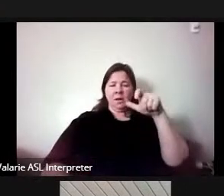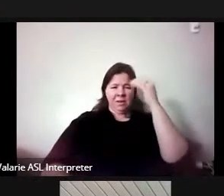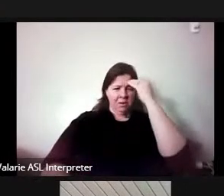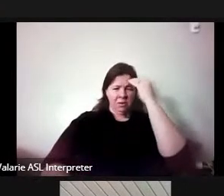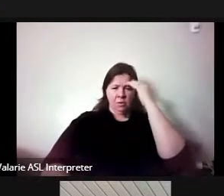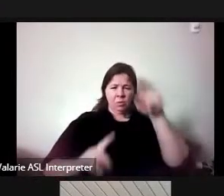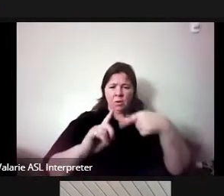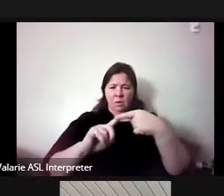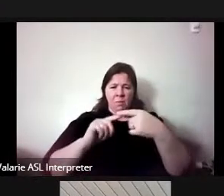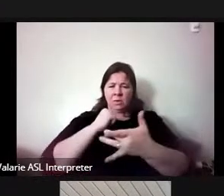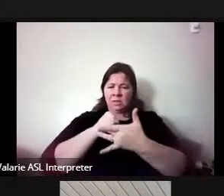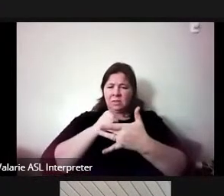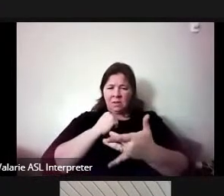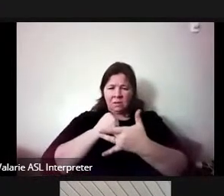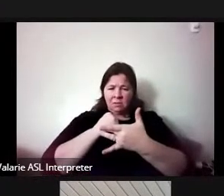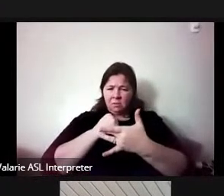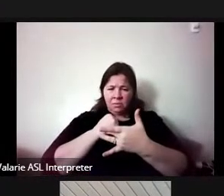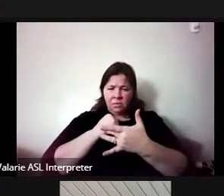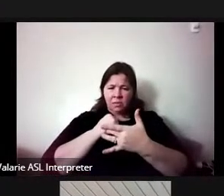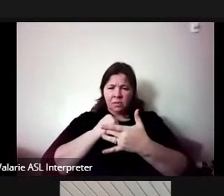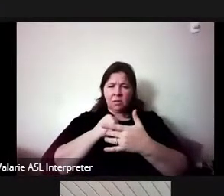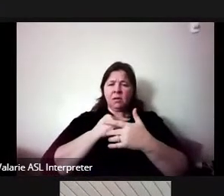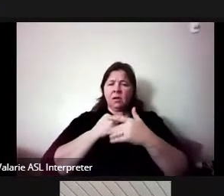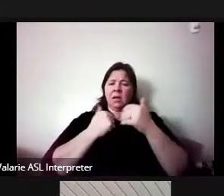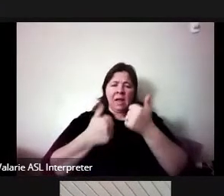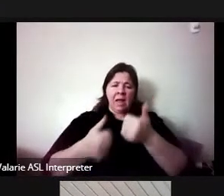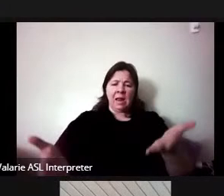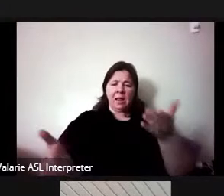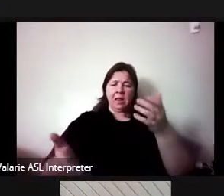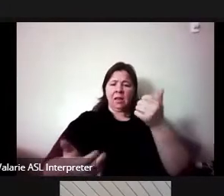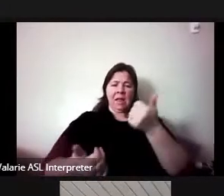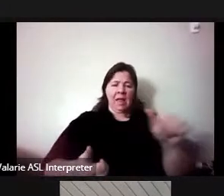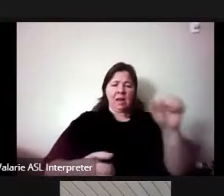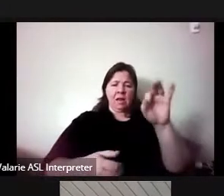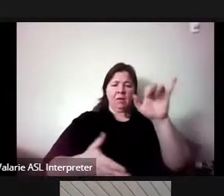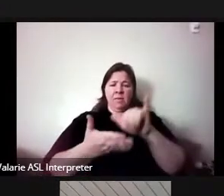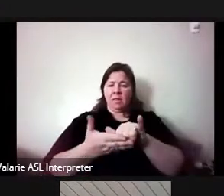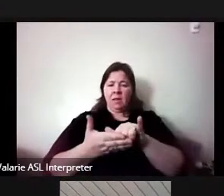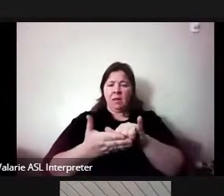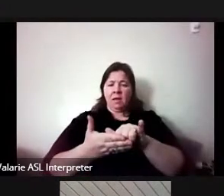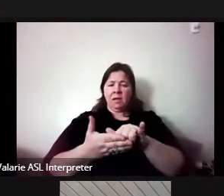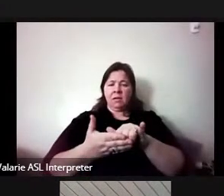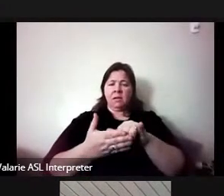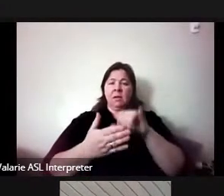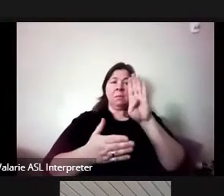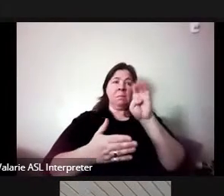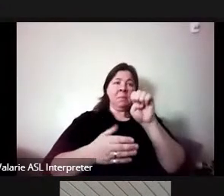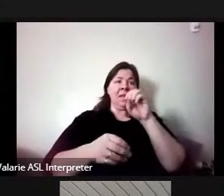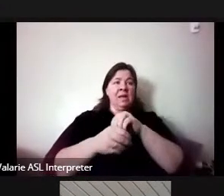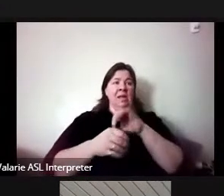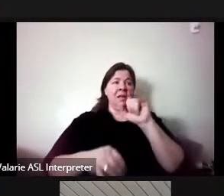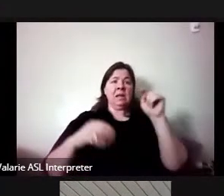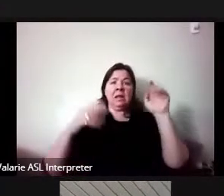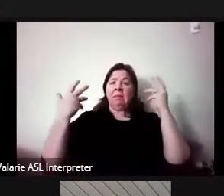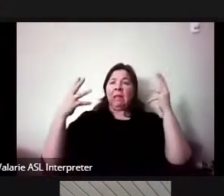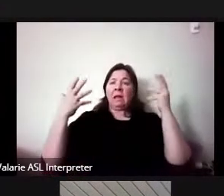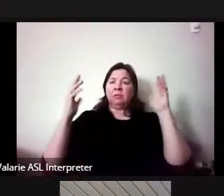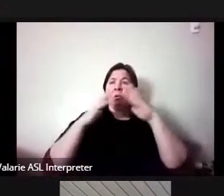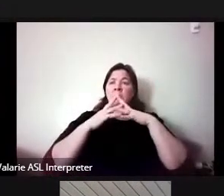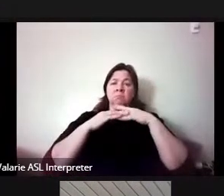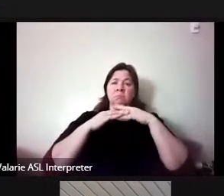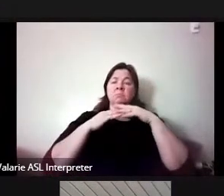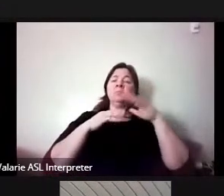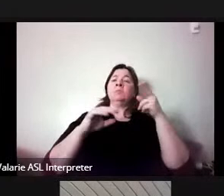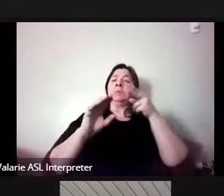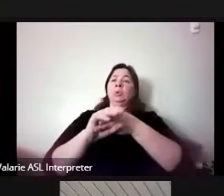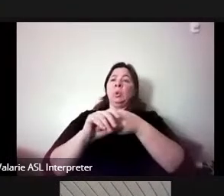about technology. I don't need to know any of that. All you have to be is be in it. And that's it. All you got to do is being